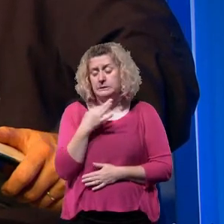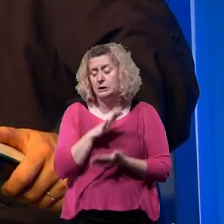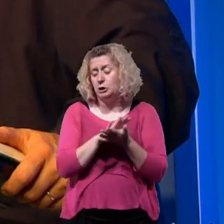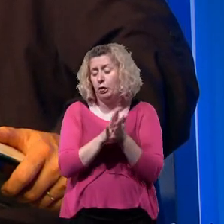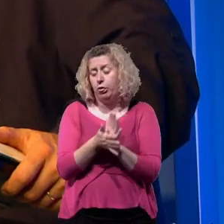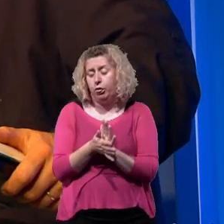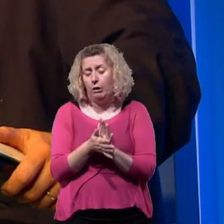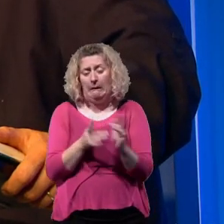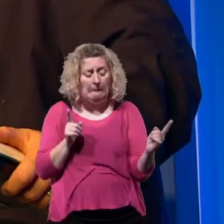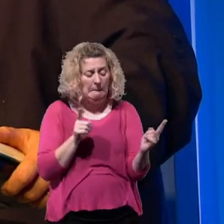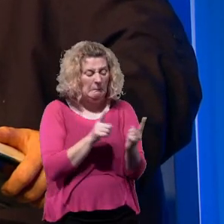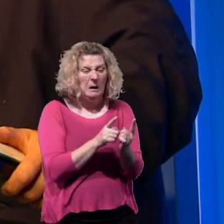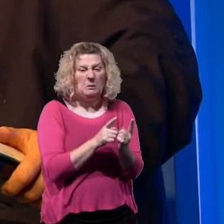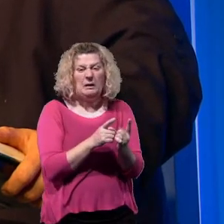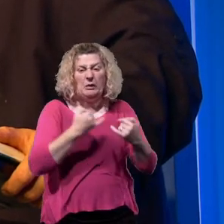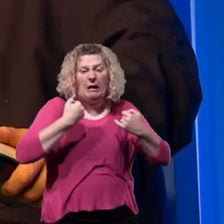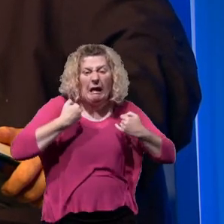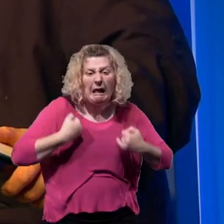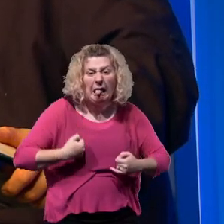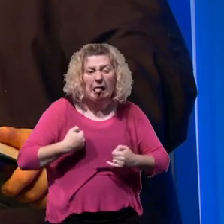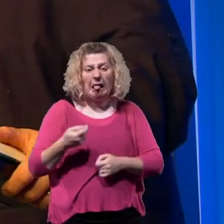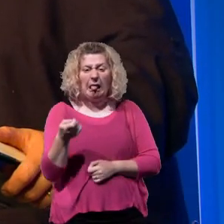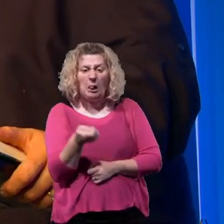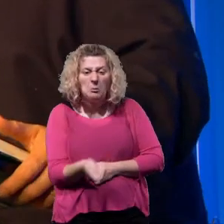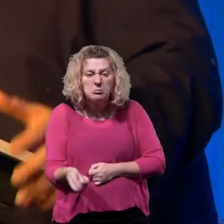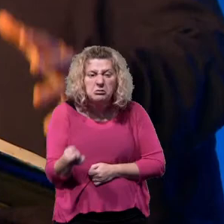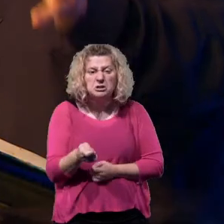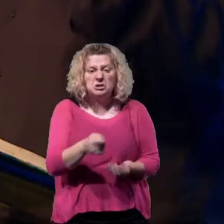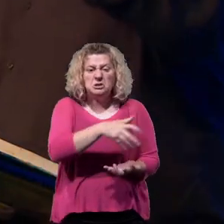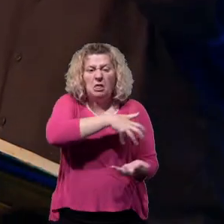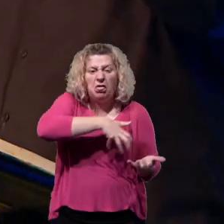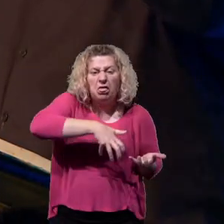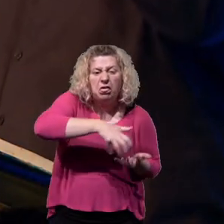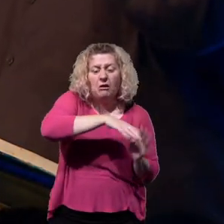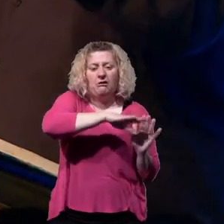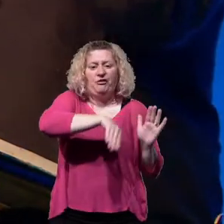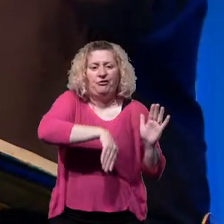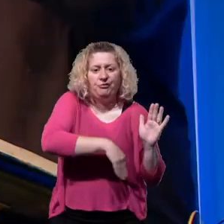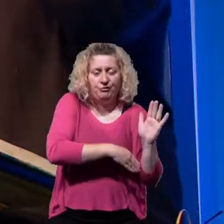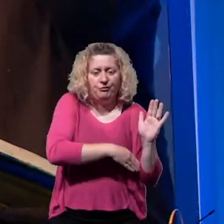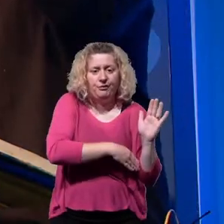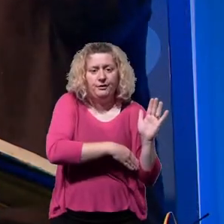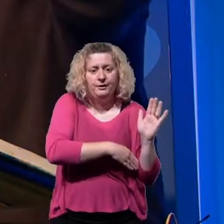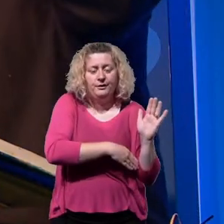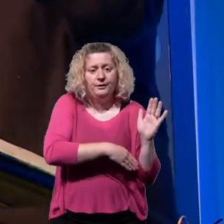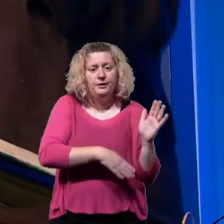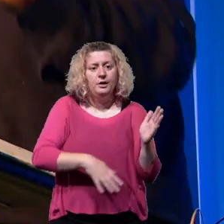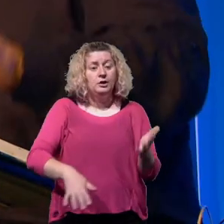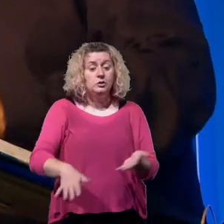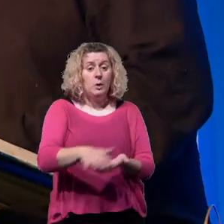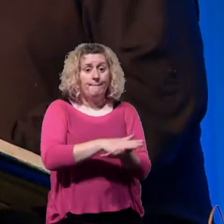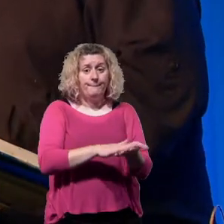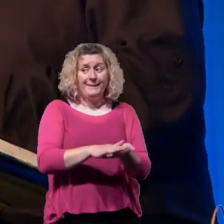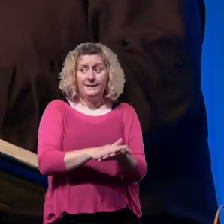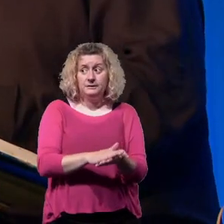dropouts, lepers, swindlers, and prostitutes. And therefore, he leaves us with a